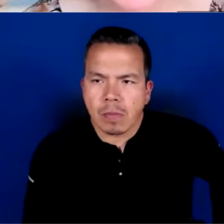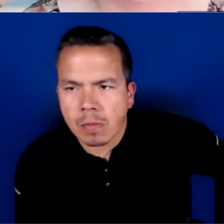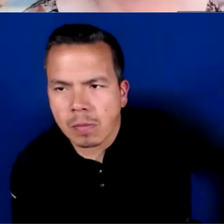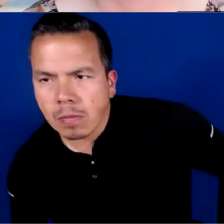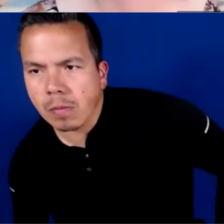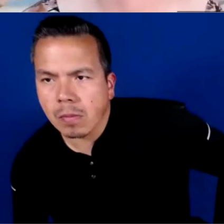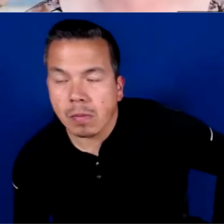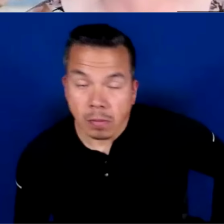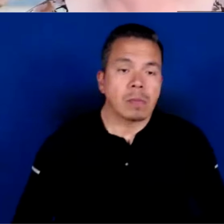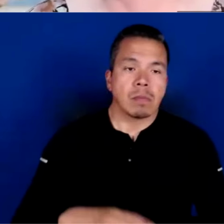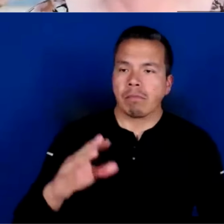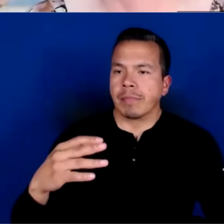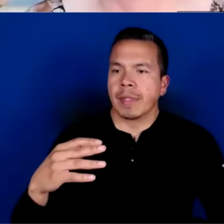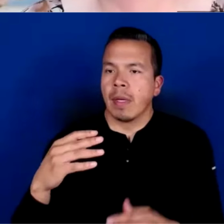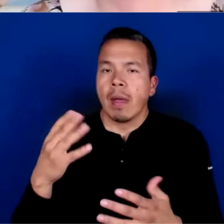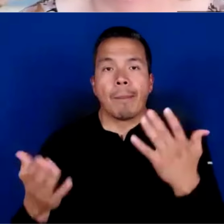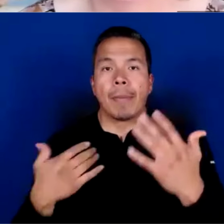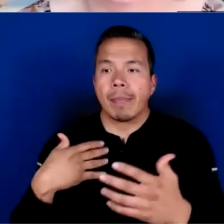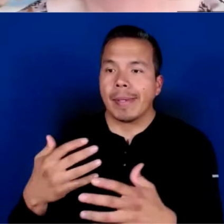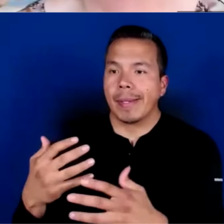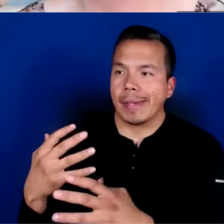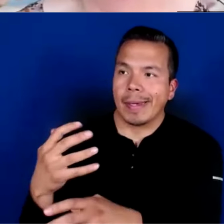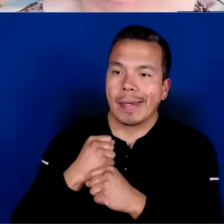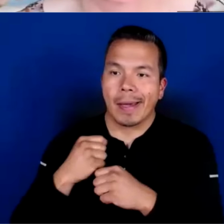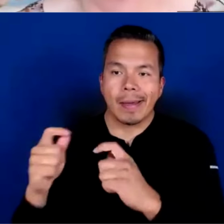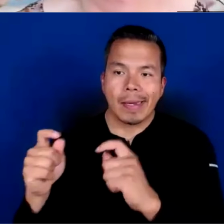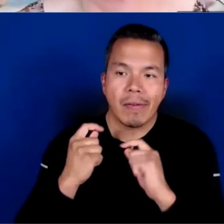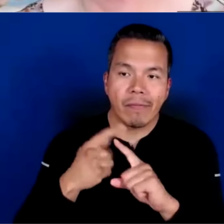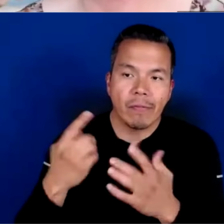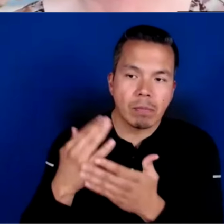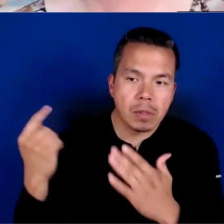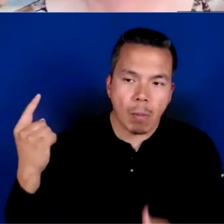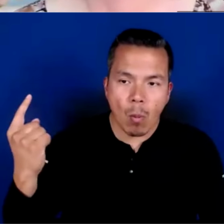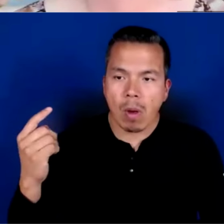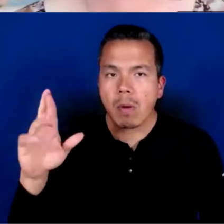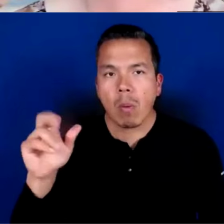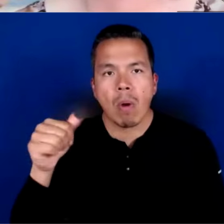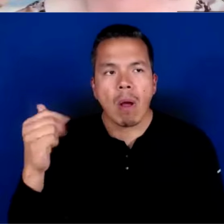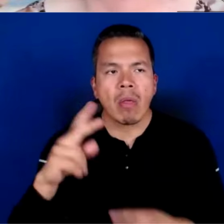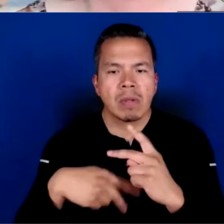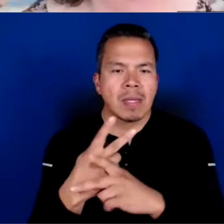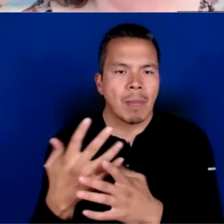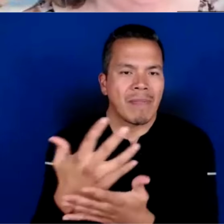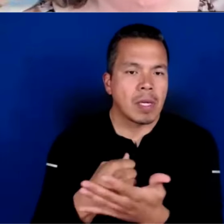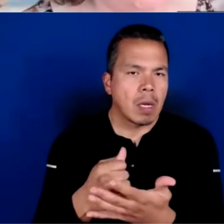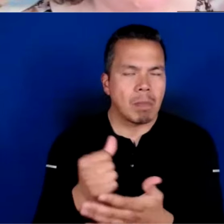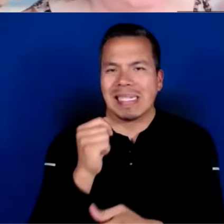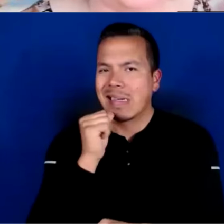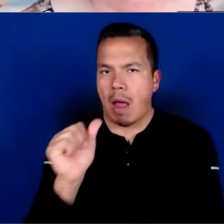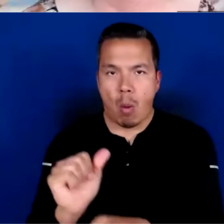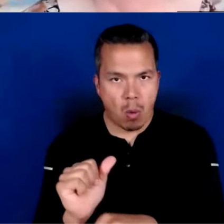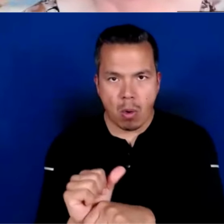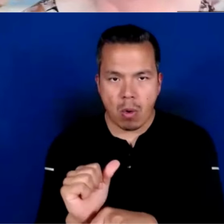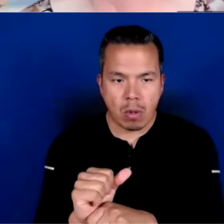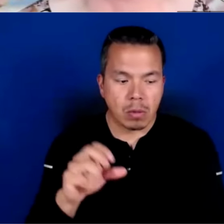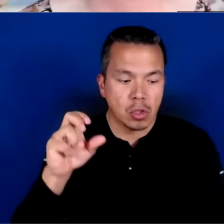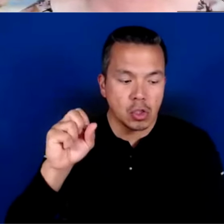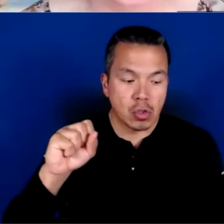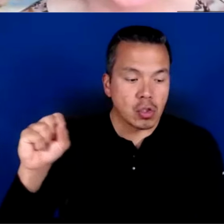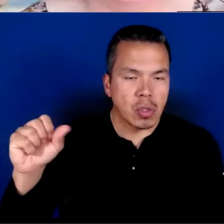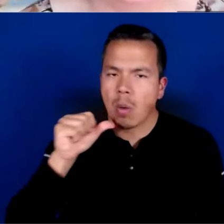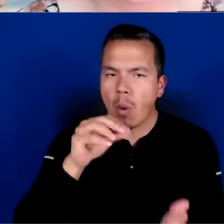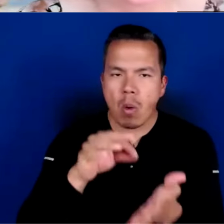somebody of money, some other type of income they didn't work for. And Social Security won't count all of that. They apply